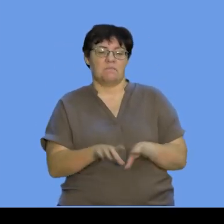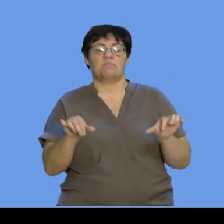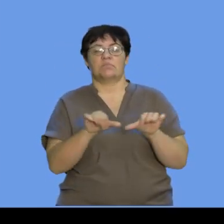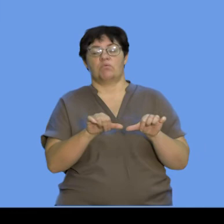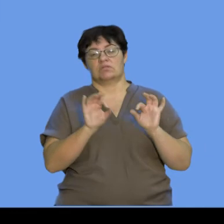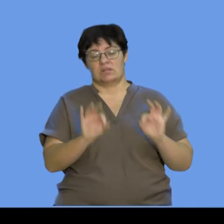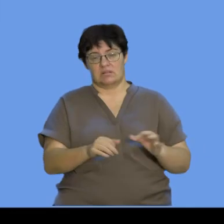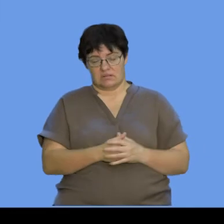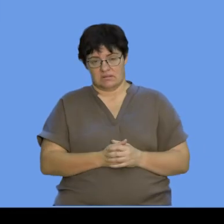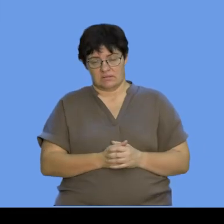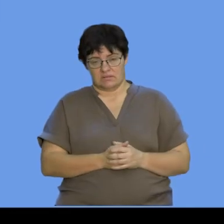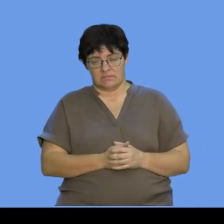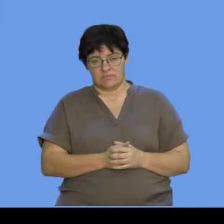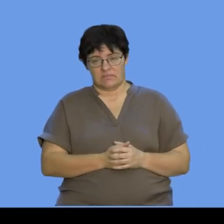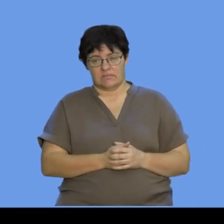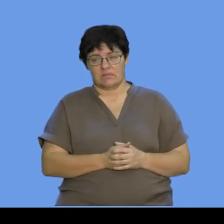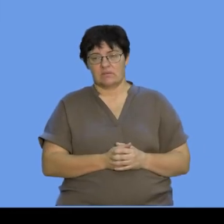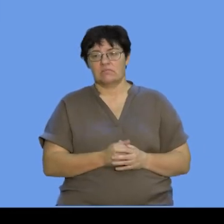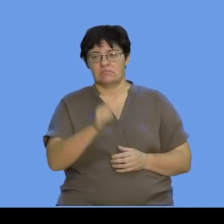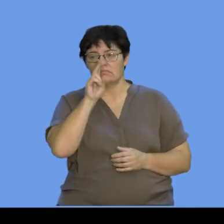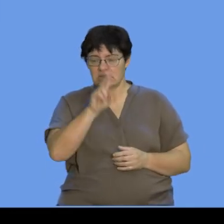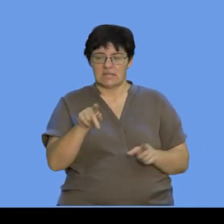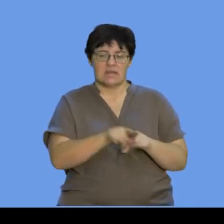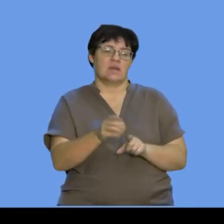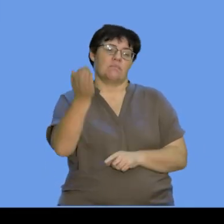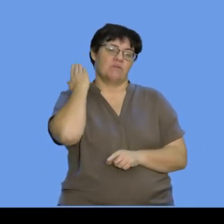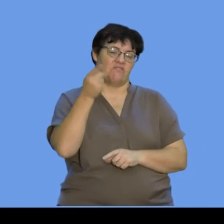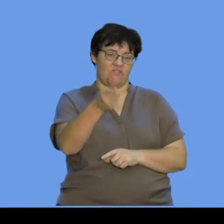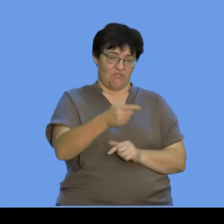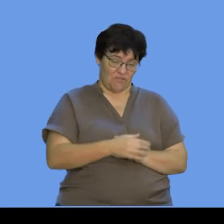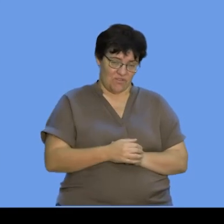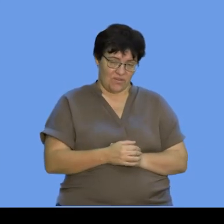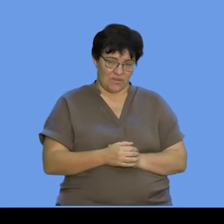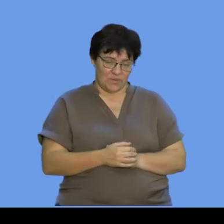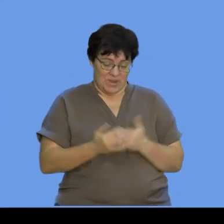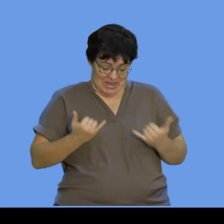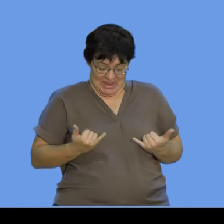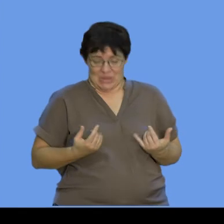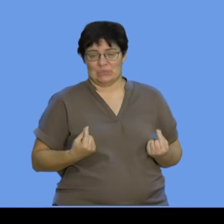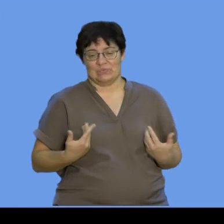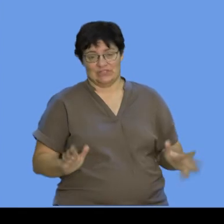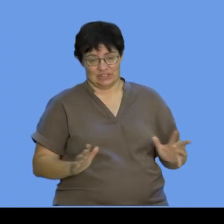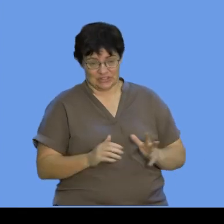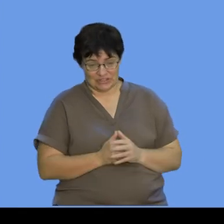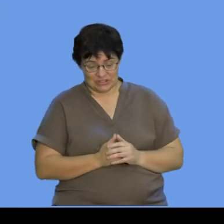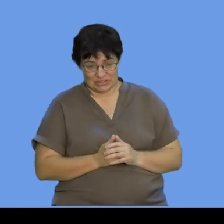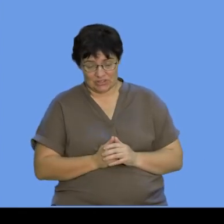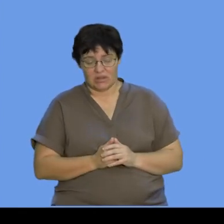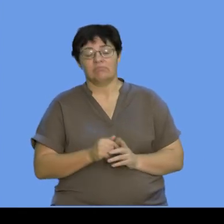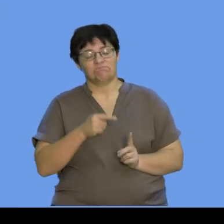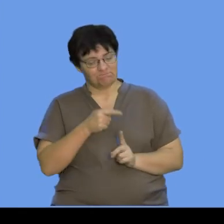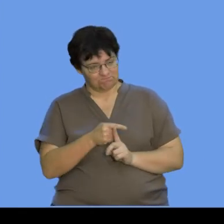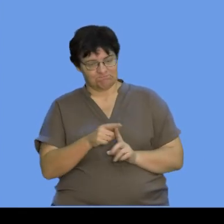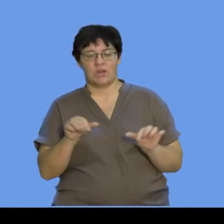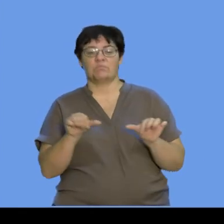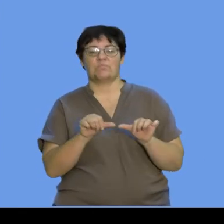it also makes it to be in proportion with the other one. As you saw with the previous exercise that we just did here, it